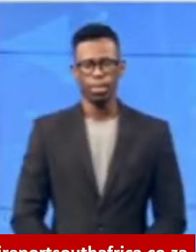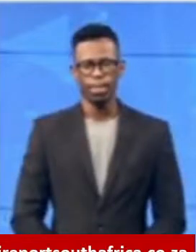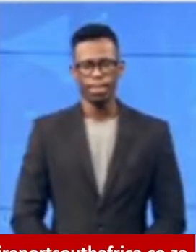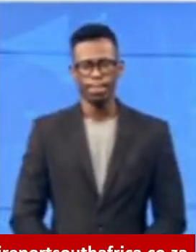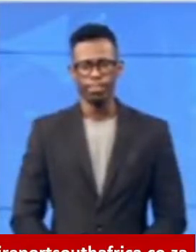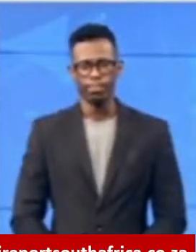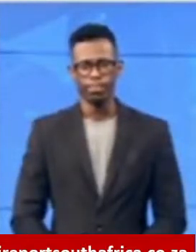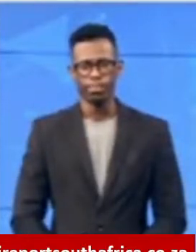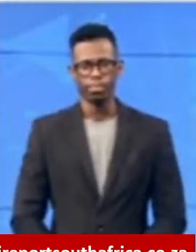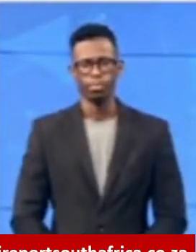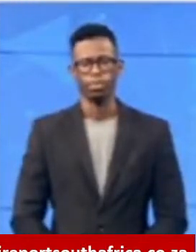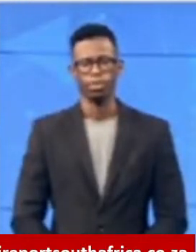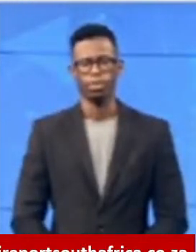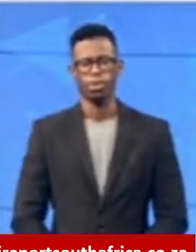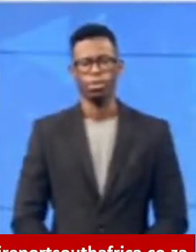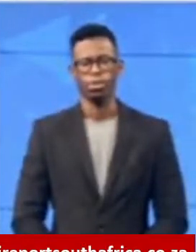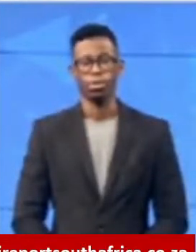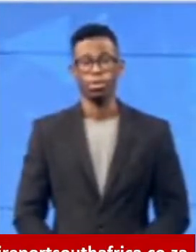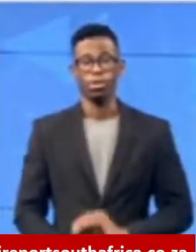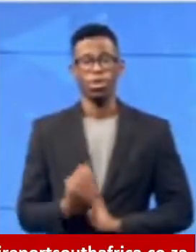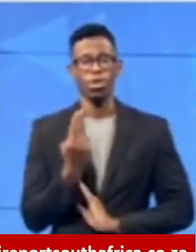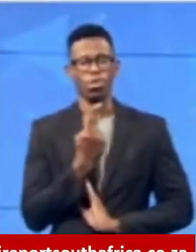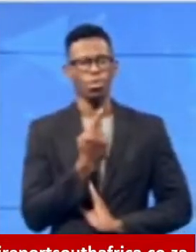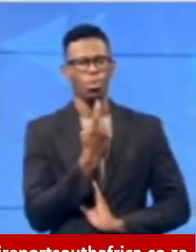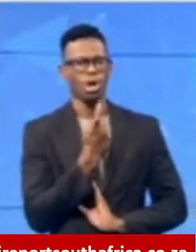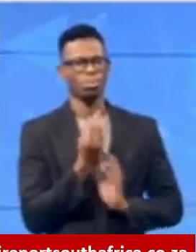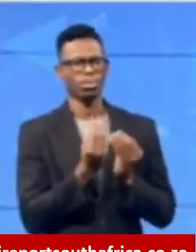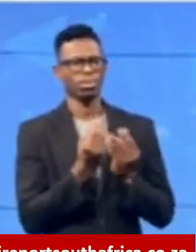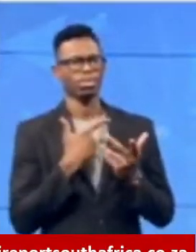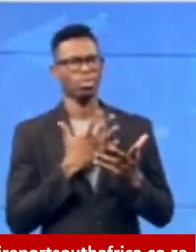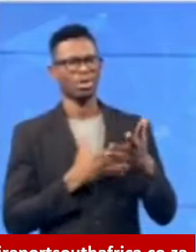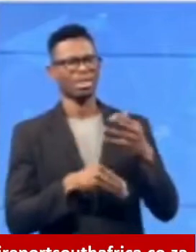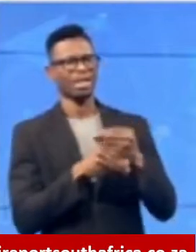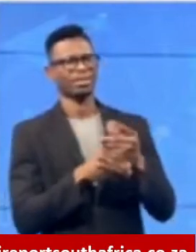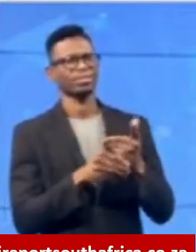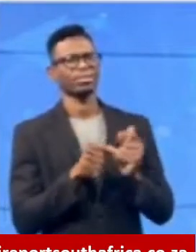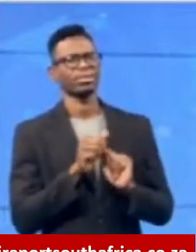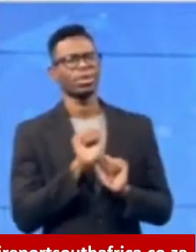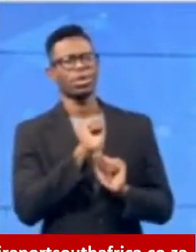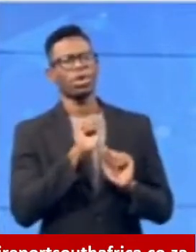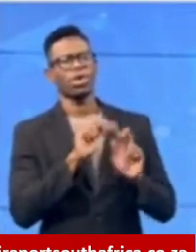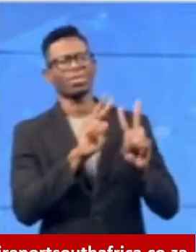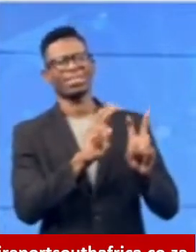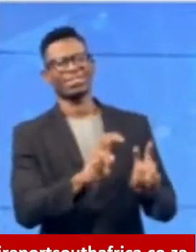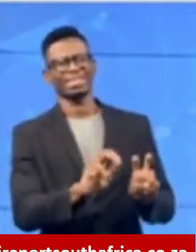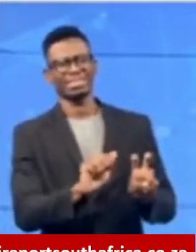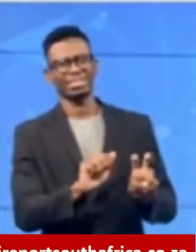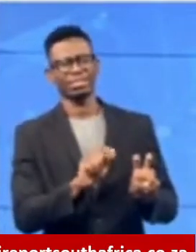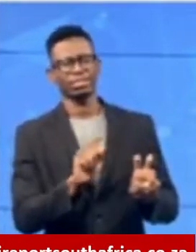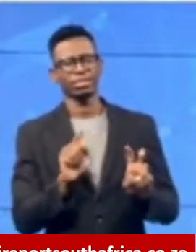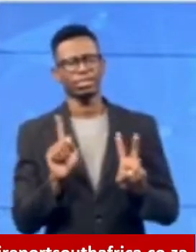Just add one aspect, Worship. I'm sorry to draw this on this side. Part of the investigation, so obviously with the case of